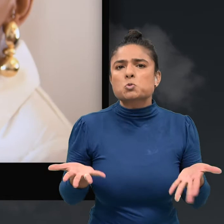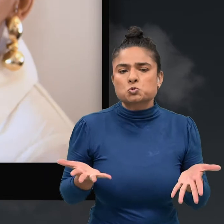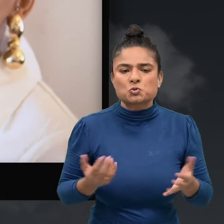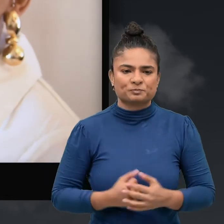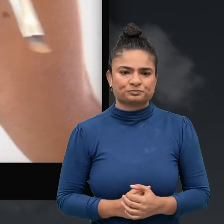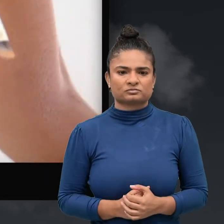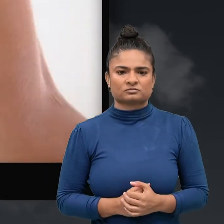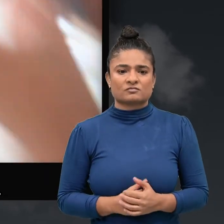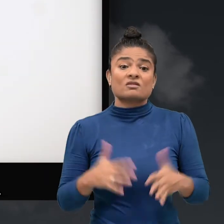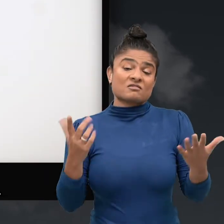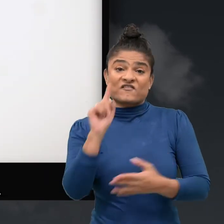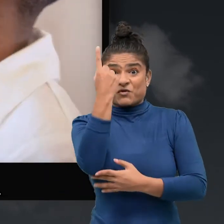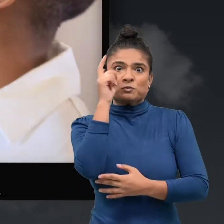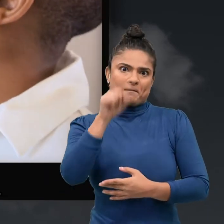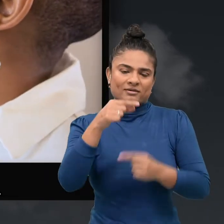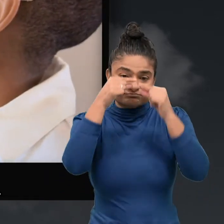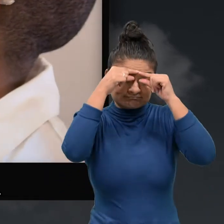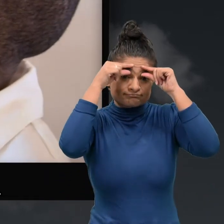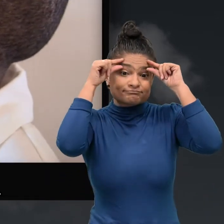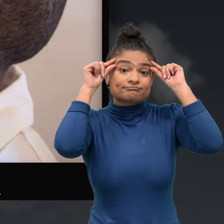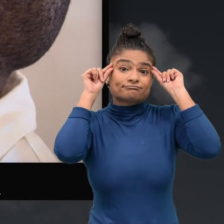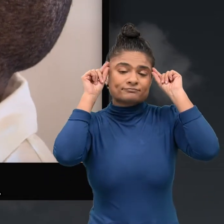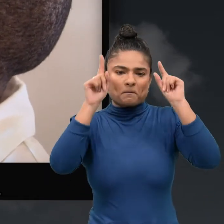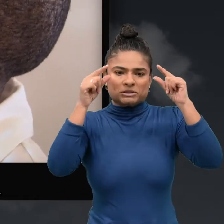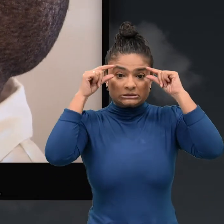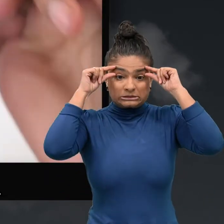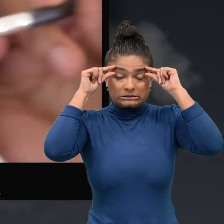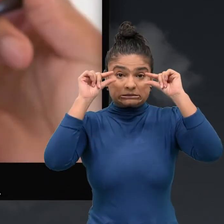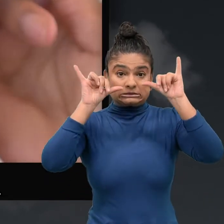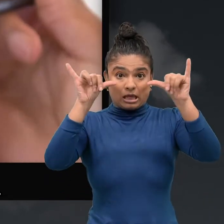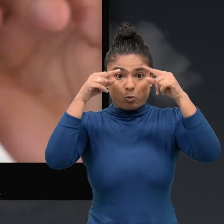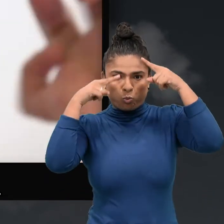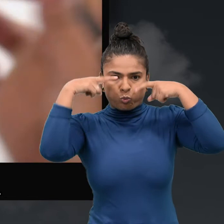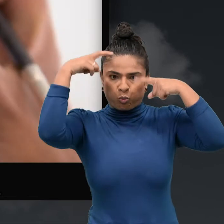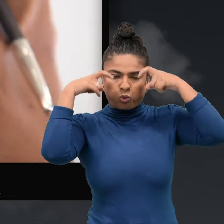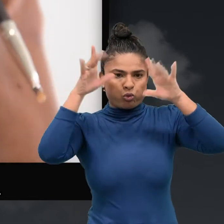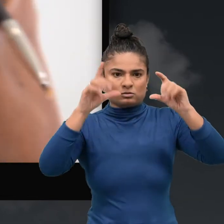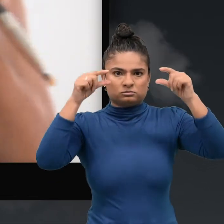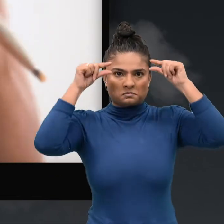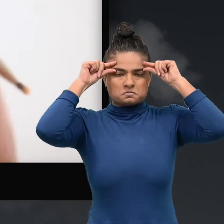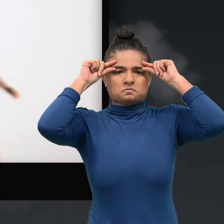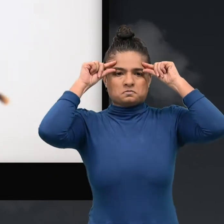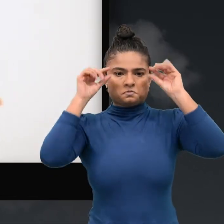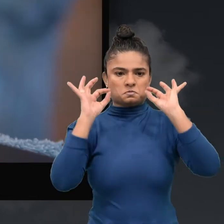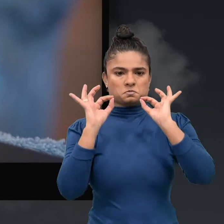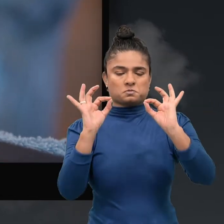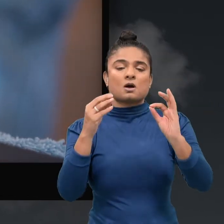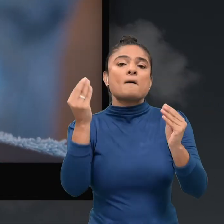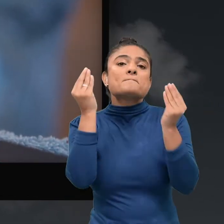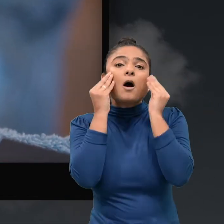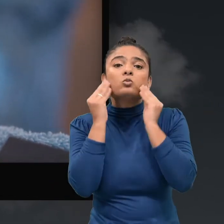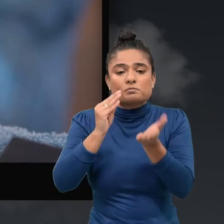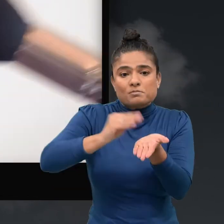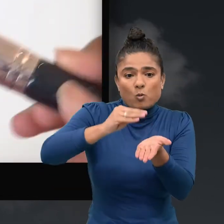makeup routine. So I'm obviously going to start with the brows to keep them still. I'm